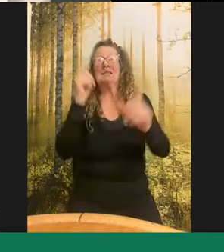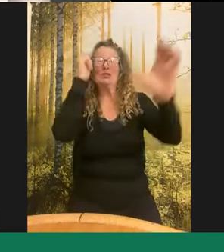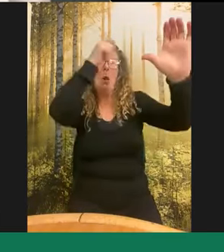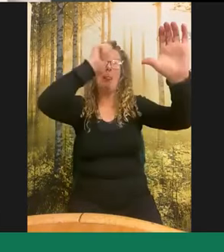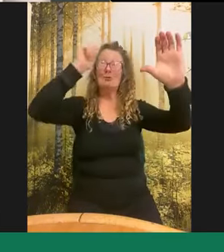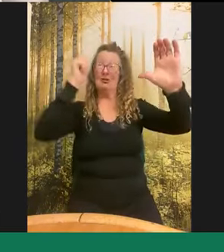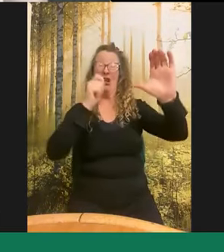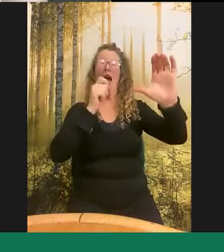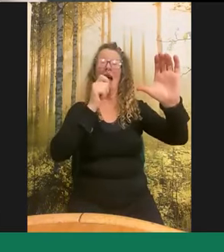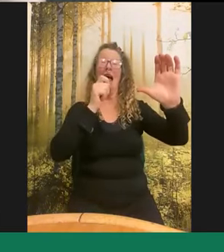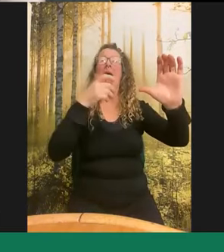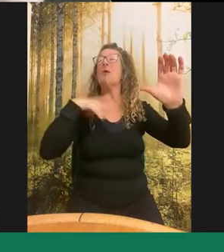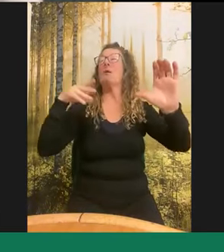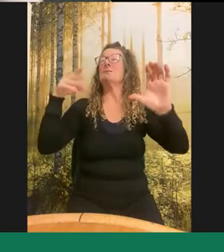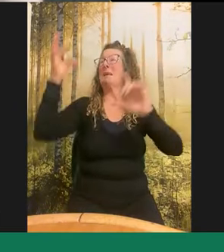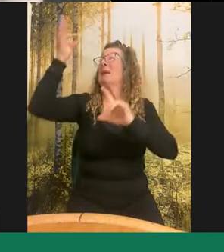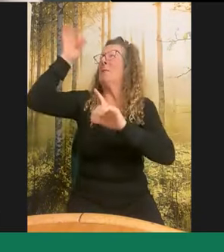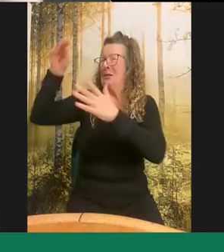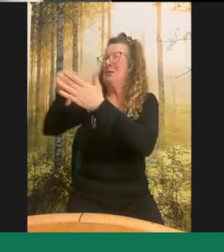I really want to be commissioned to make sculpture,